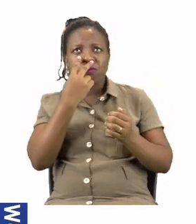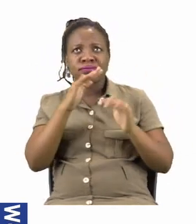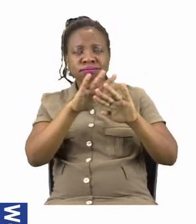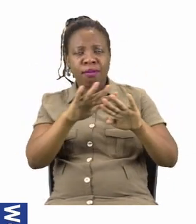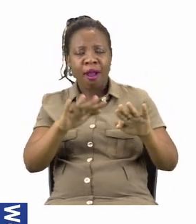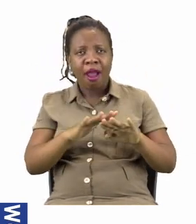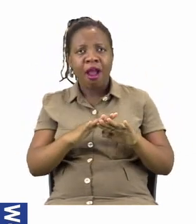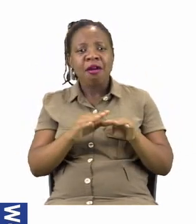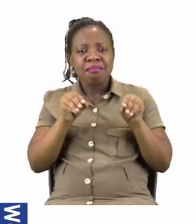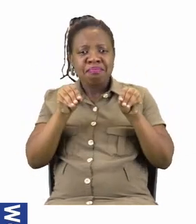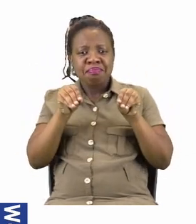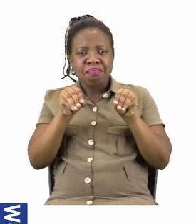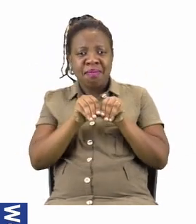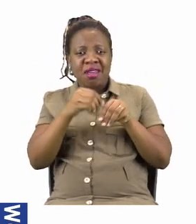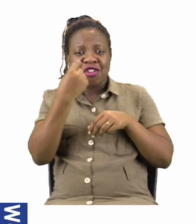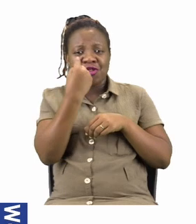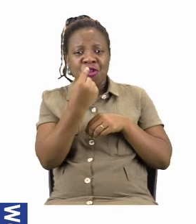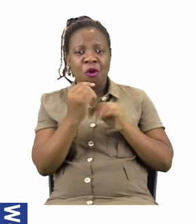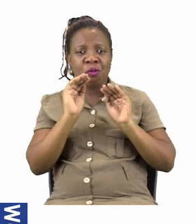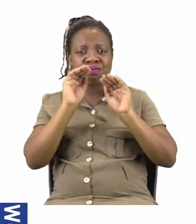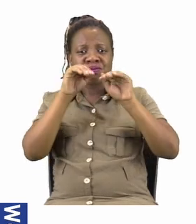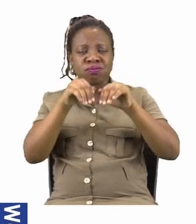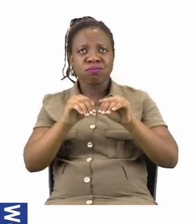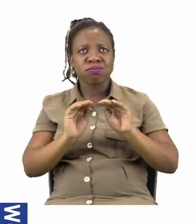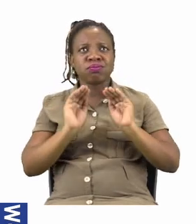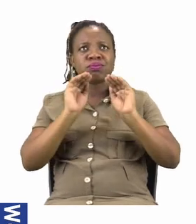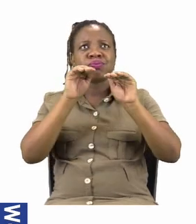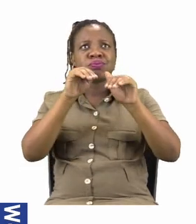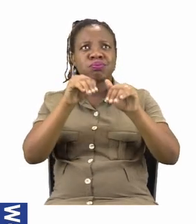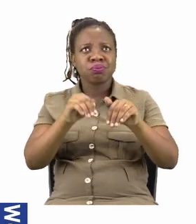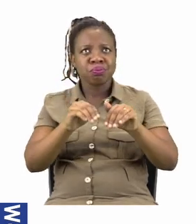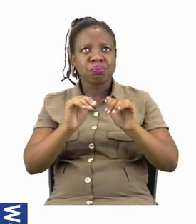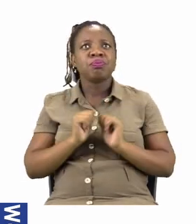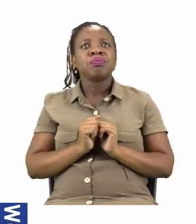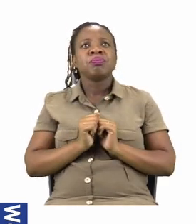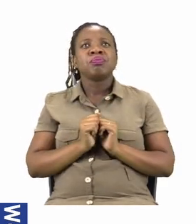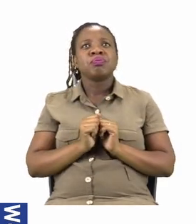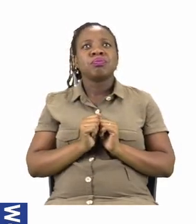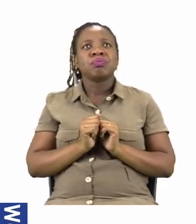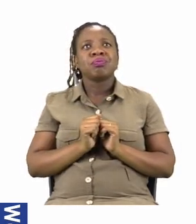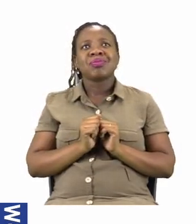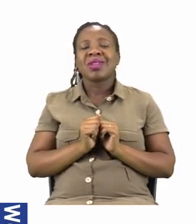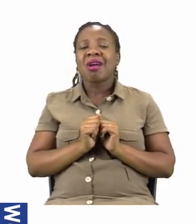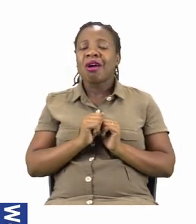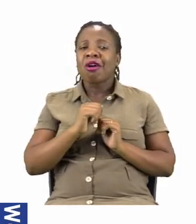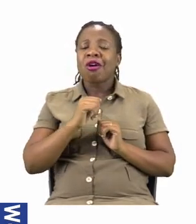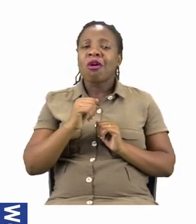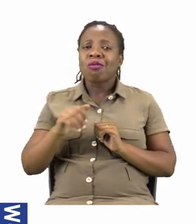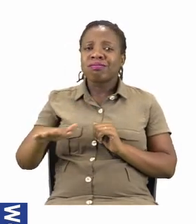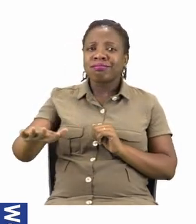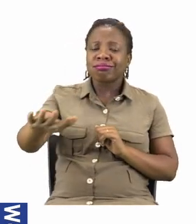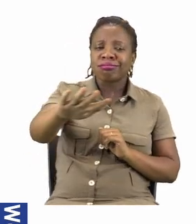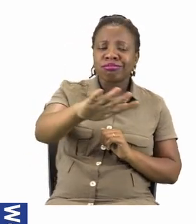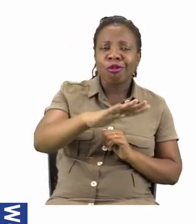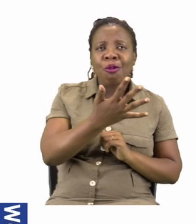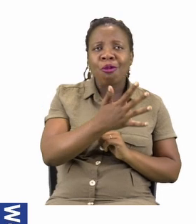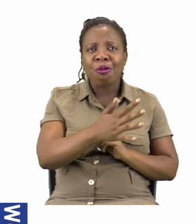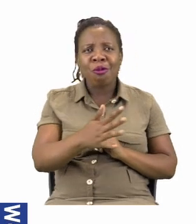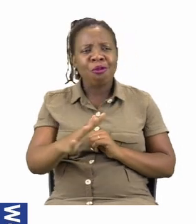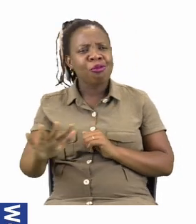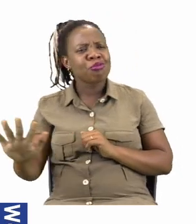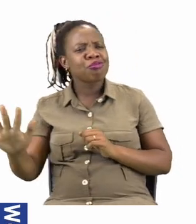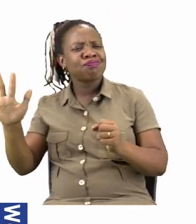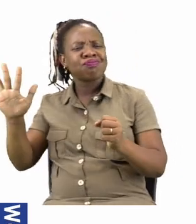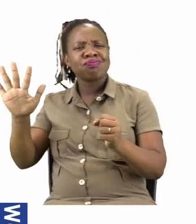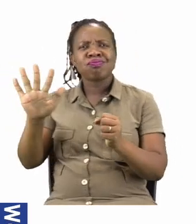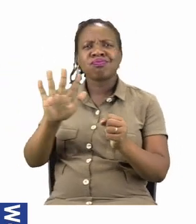It is really fun. The water park can be very crowded. There are